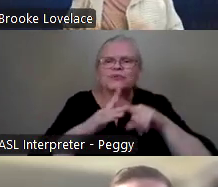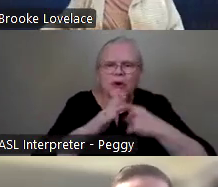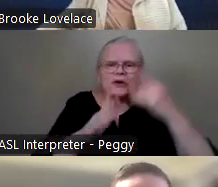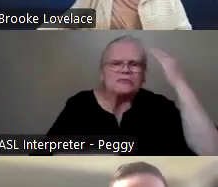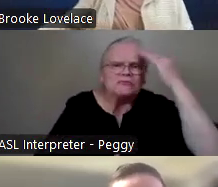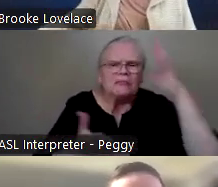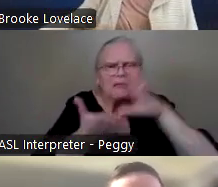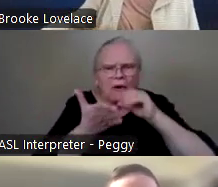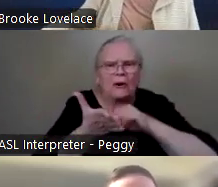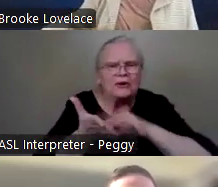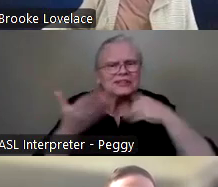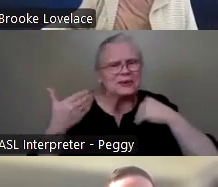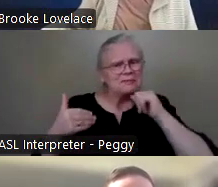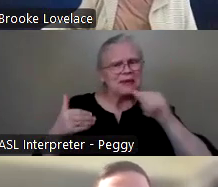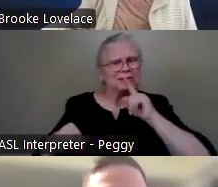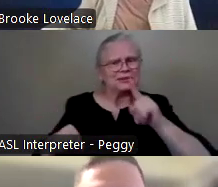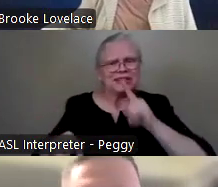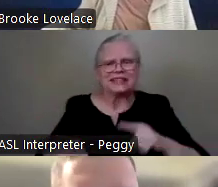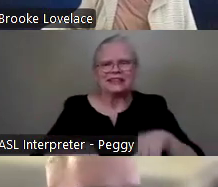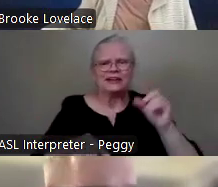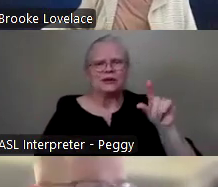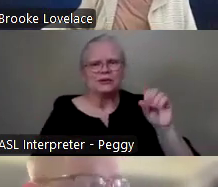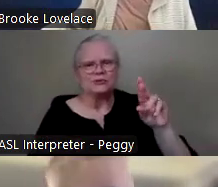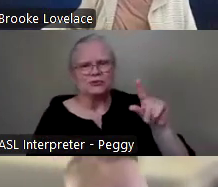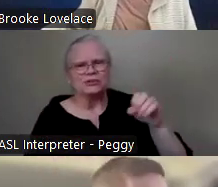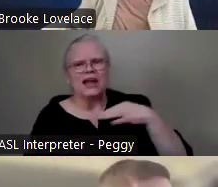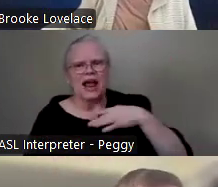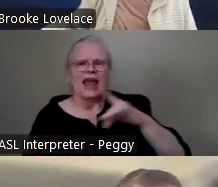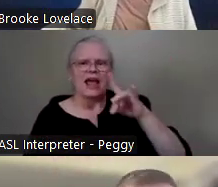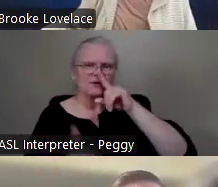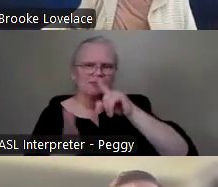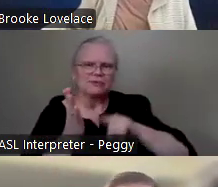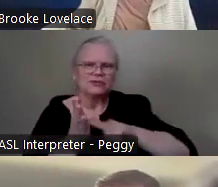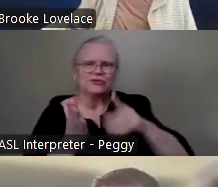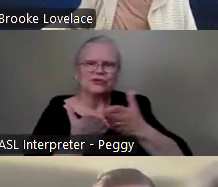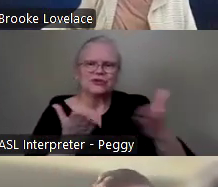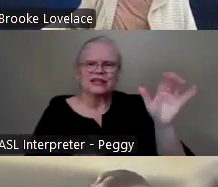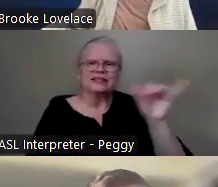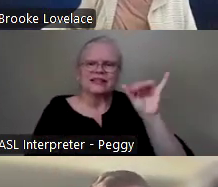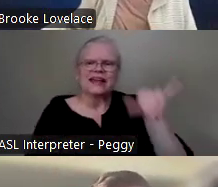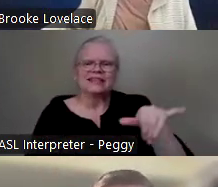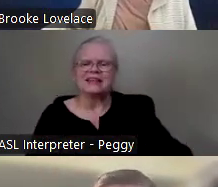don't know all the Yeah. details. No, But, it's cool. I like researching stuff like that.